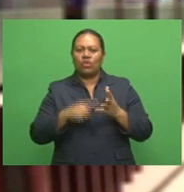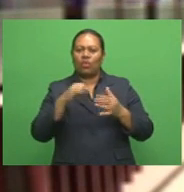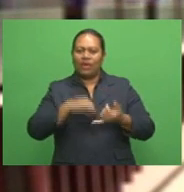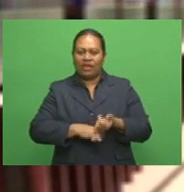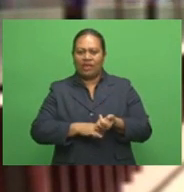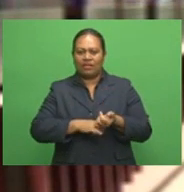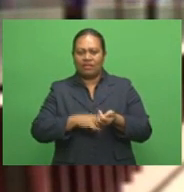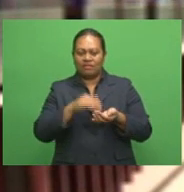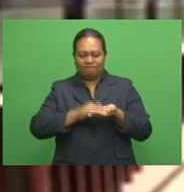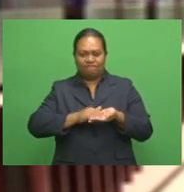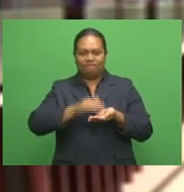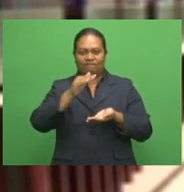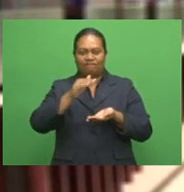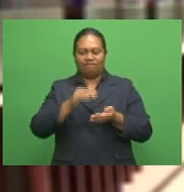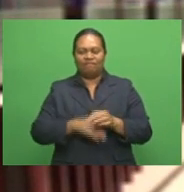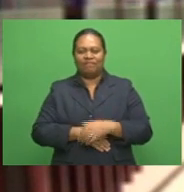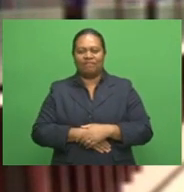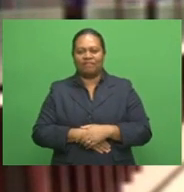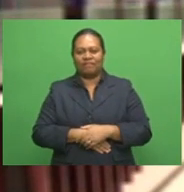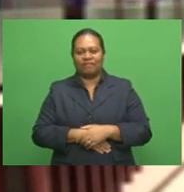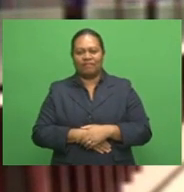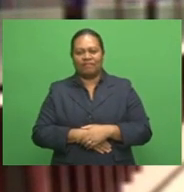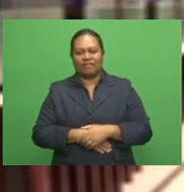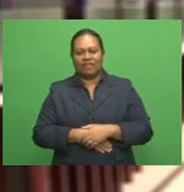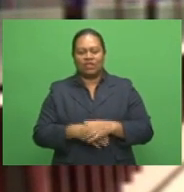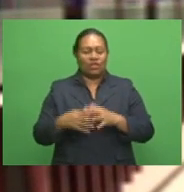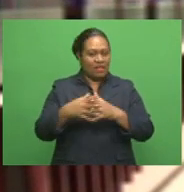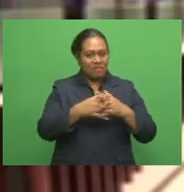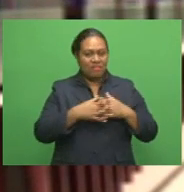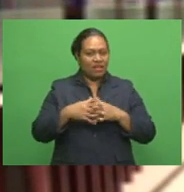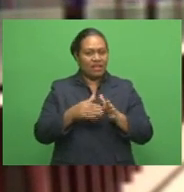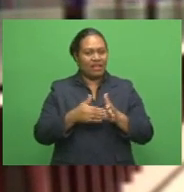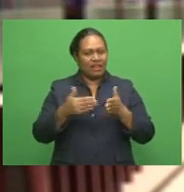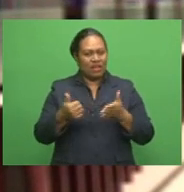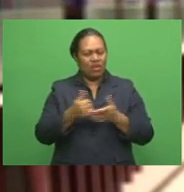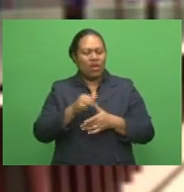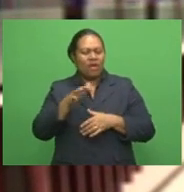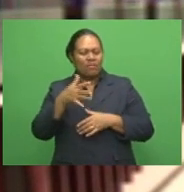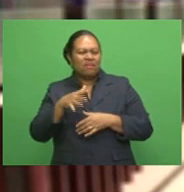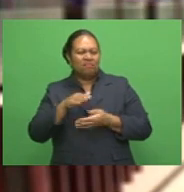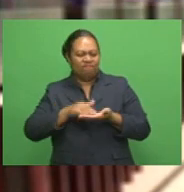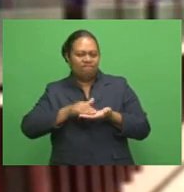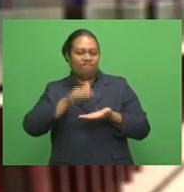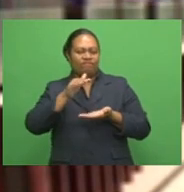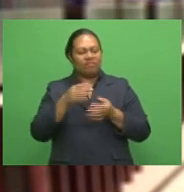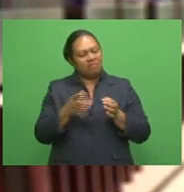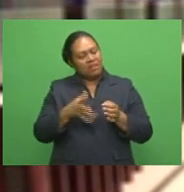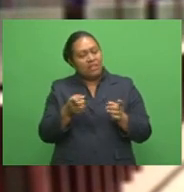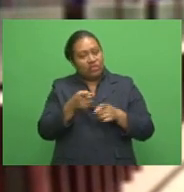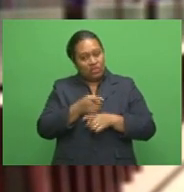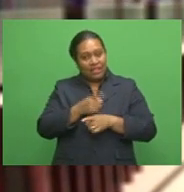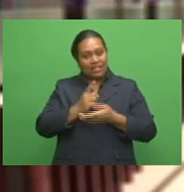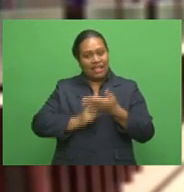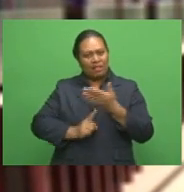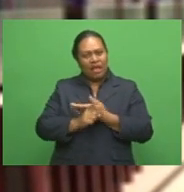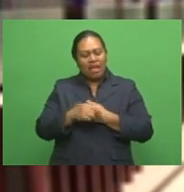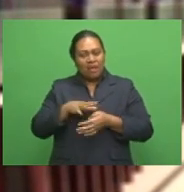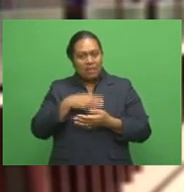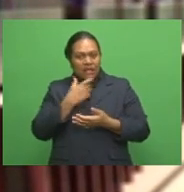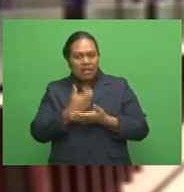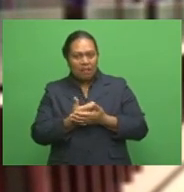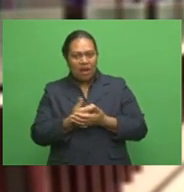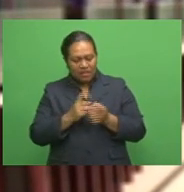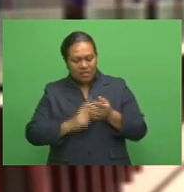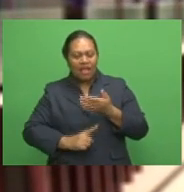rate decision. Although the US Federal Reserve is expected to leave rates unchanged, any surprises otherwise